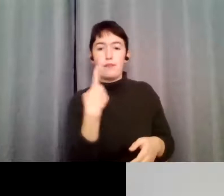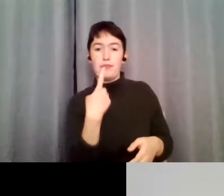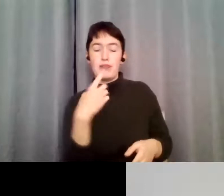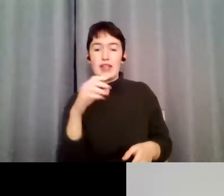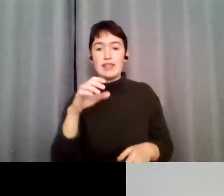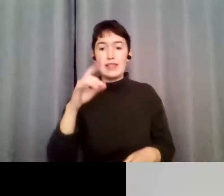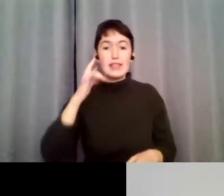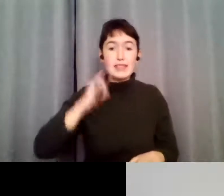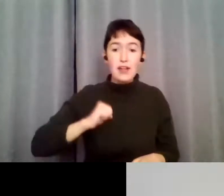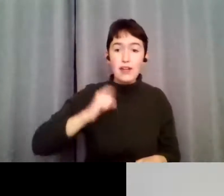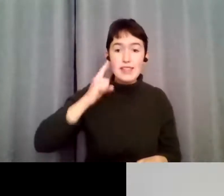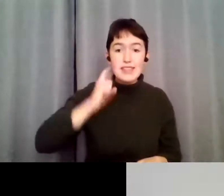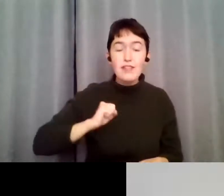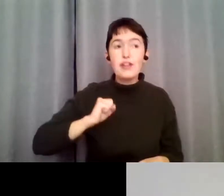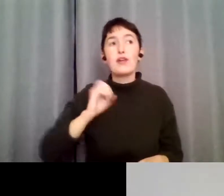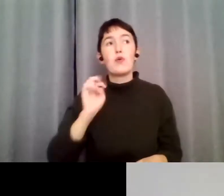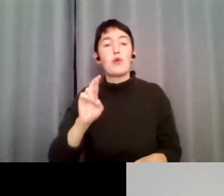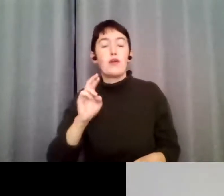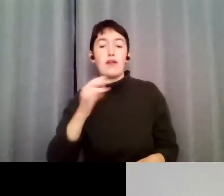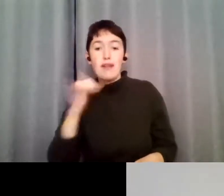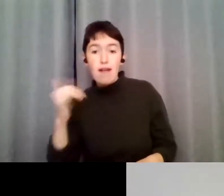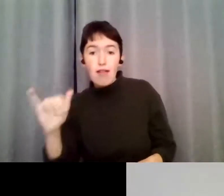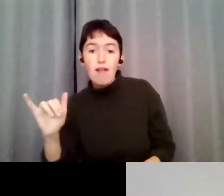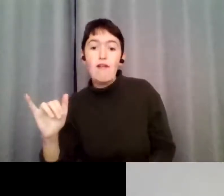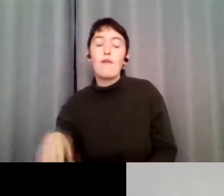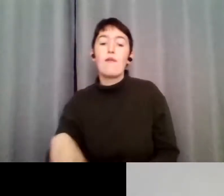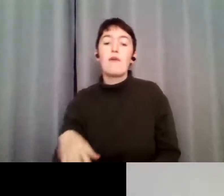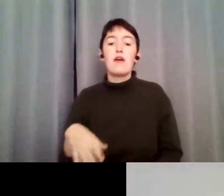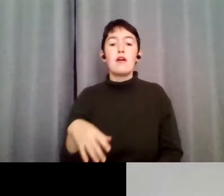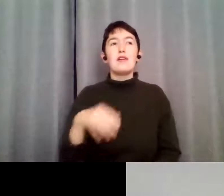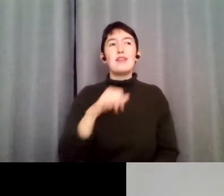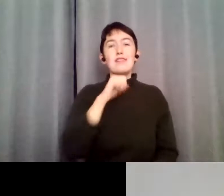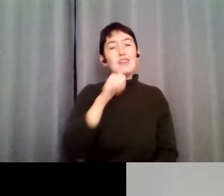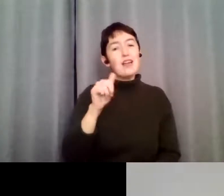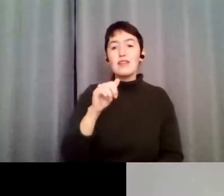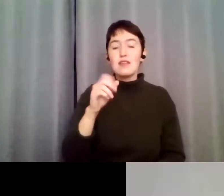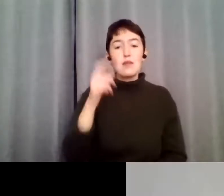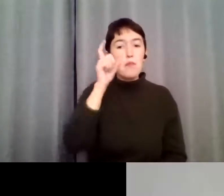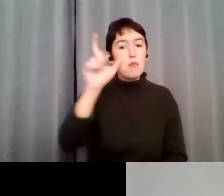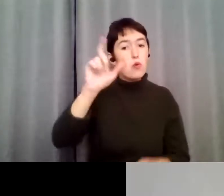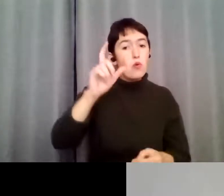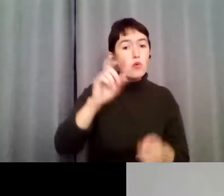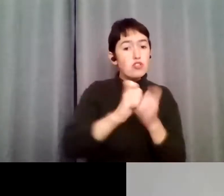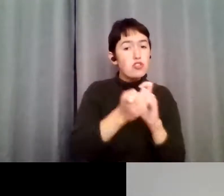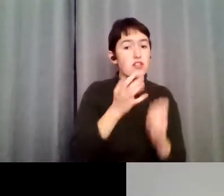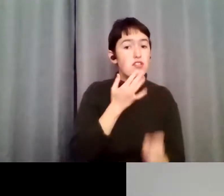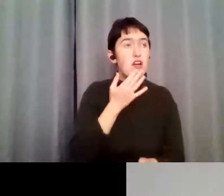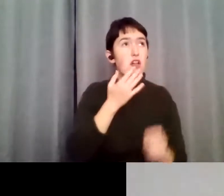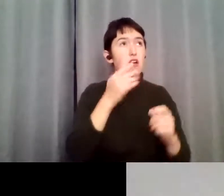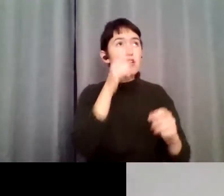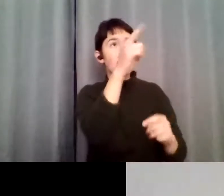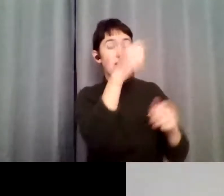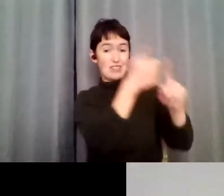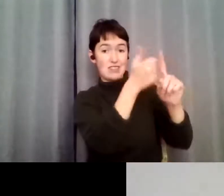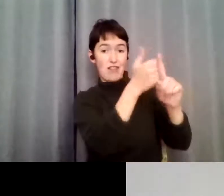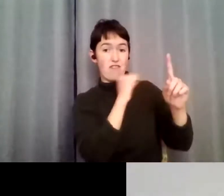happening is it's not that the color of the moon is changing, but we're looking at the moon through this filter of our atmosphere, and that can cause the moon to